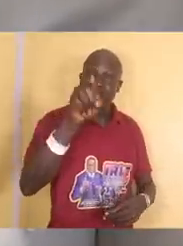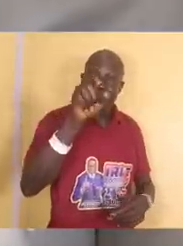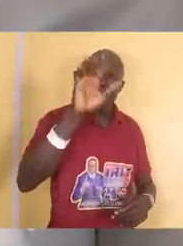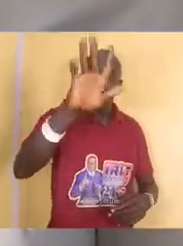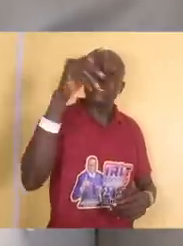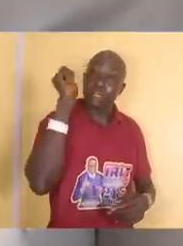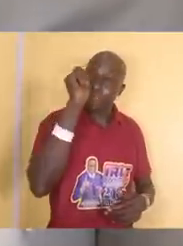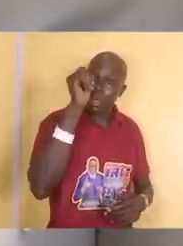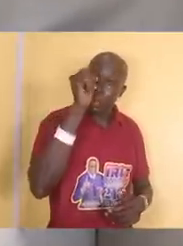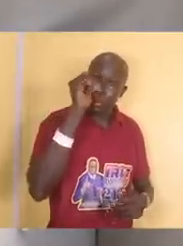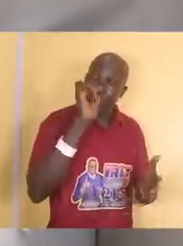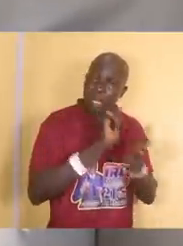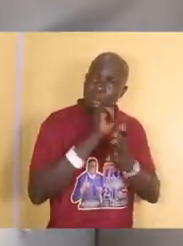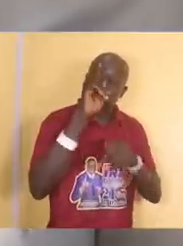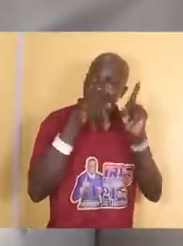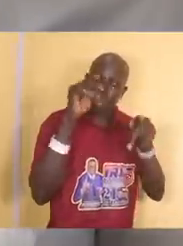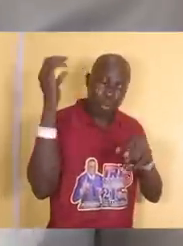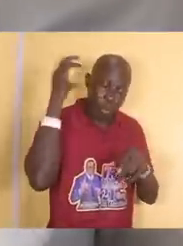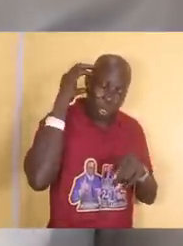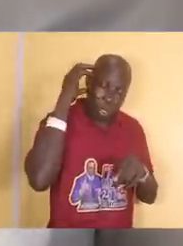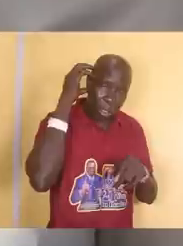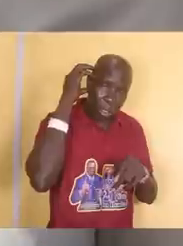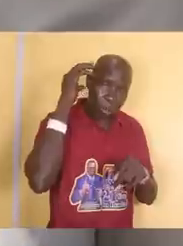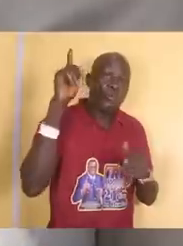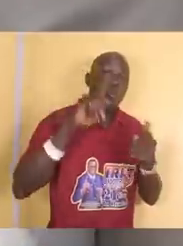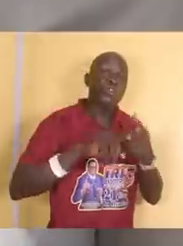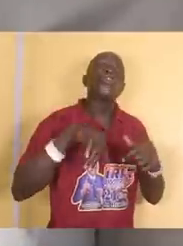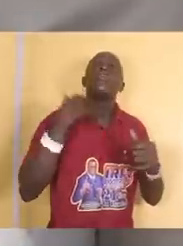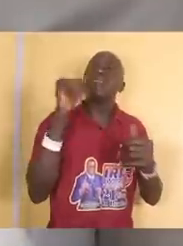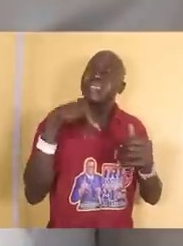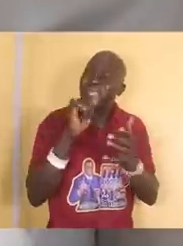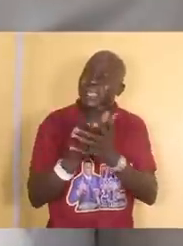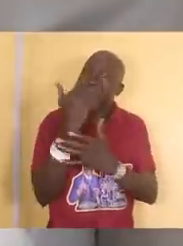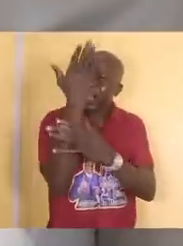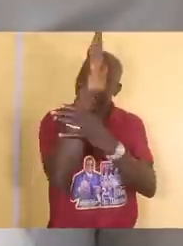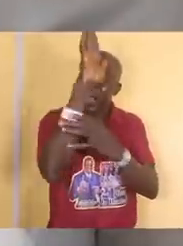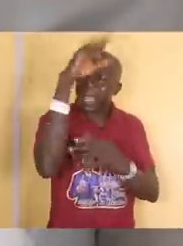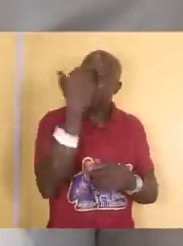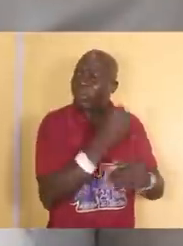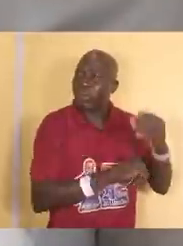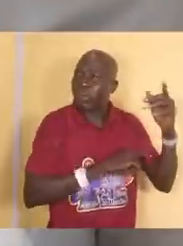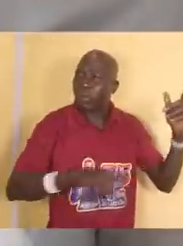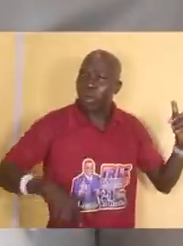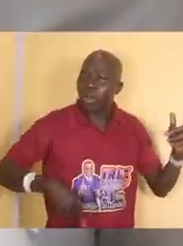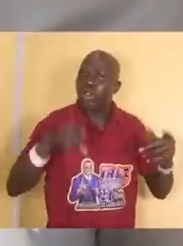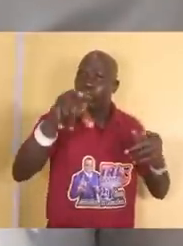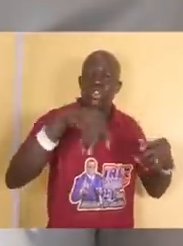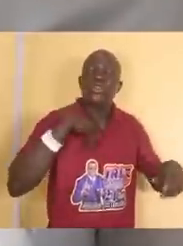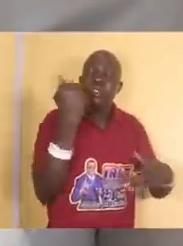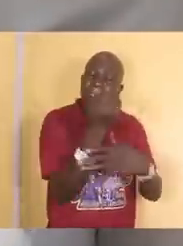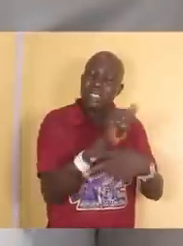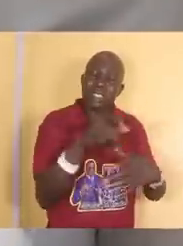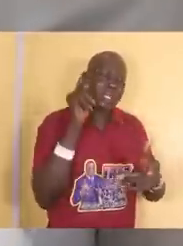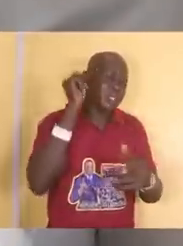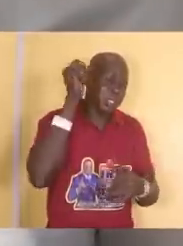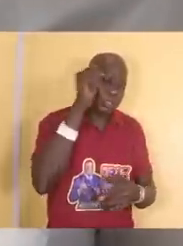prophesy. The testimony that everybody will hear. And they will say, this is the end of God. You want to show here.